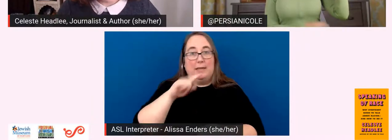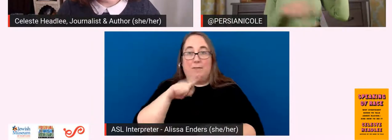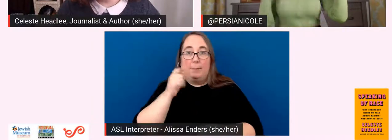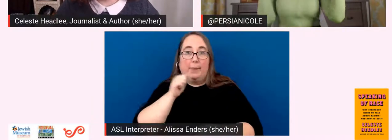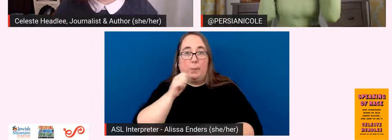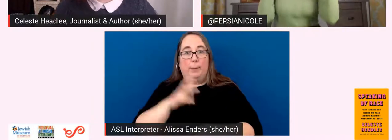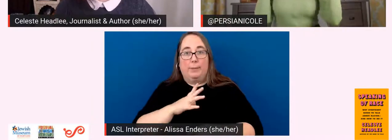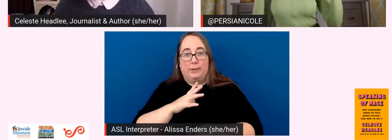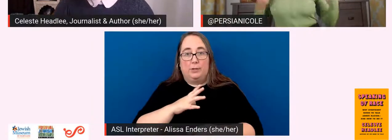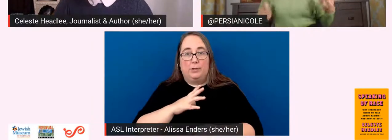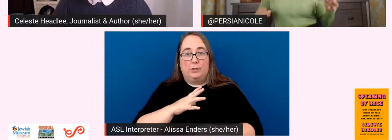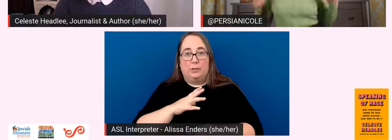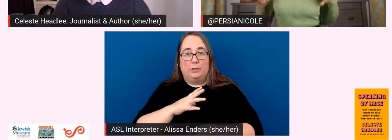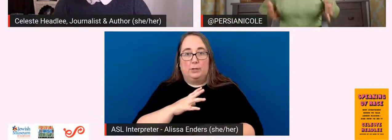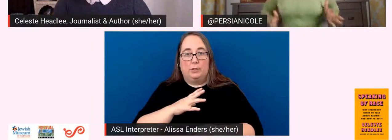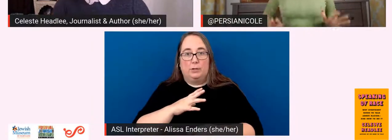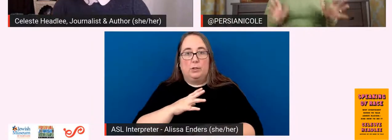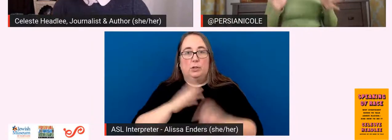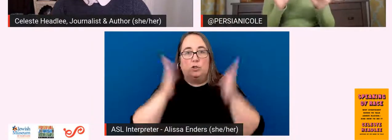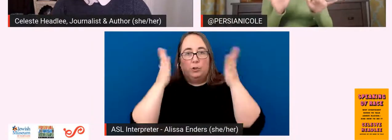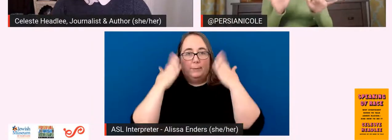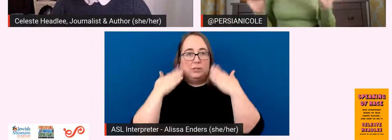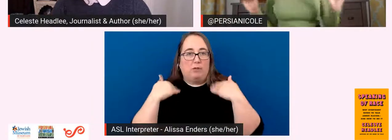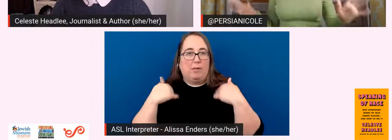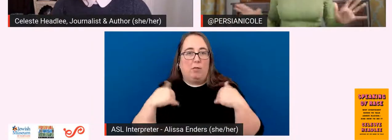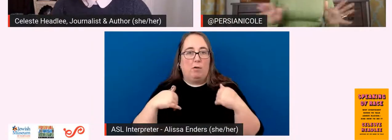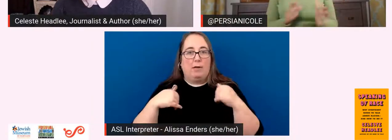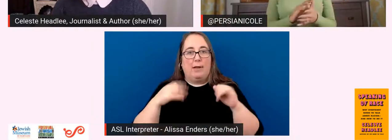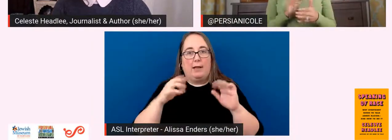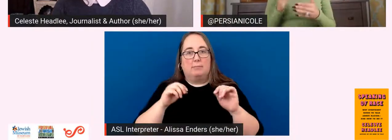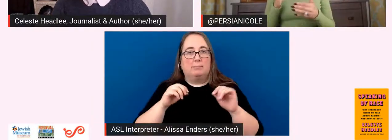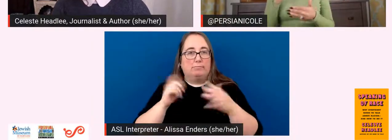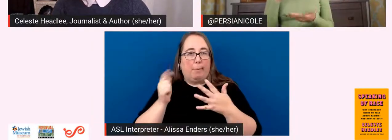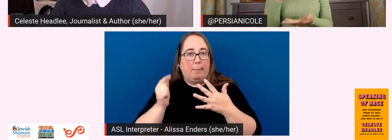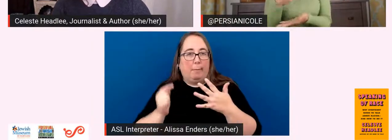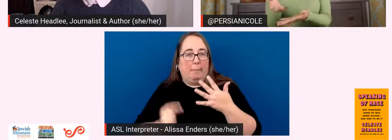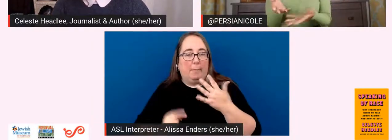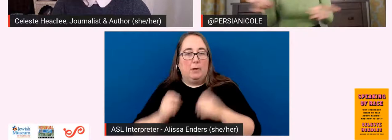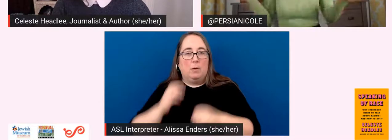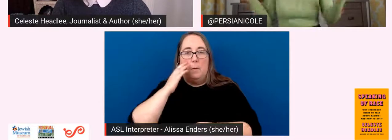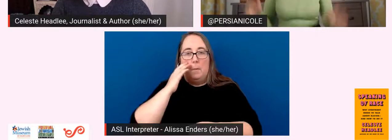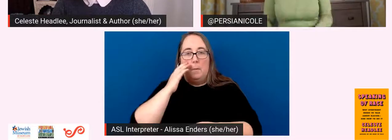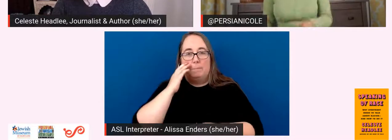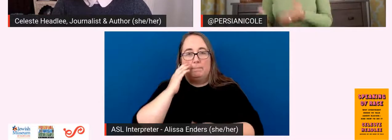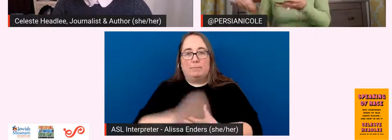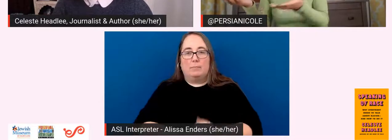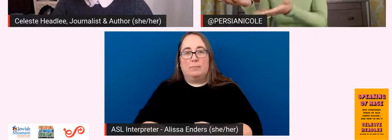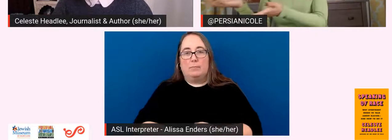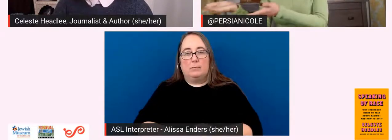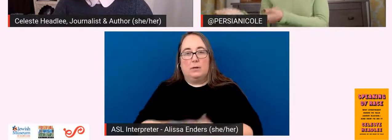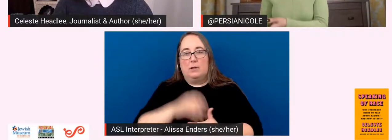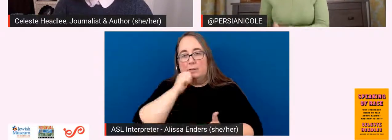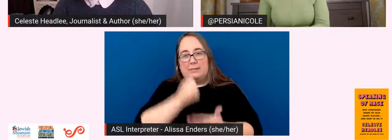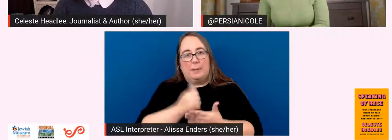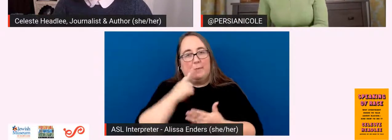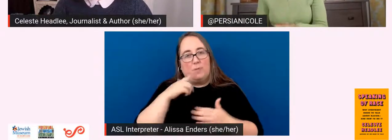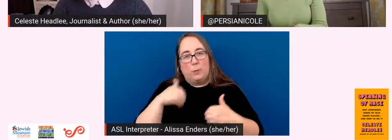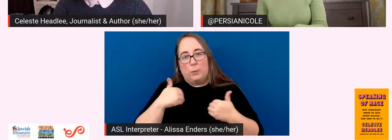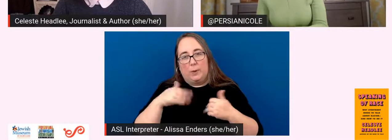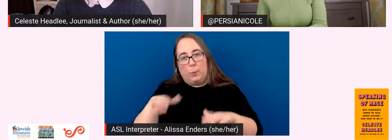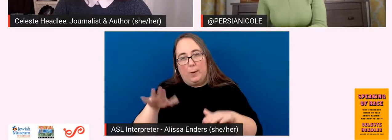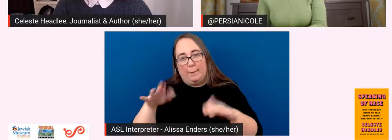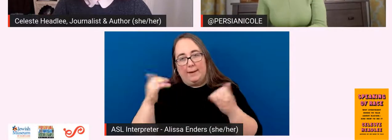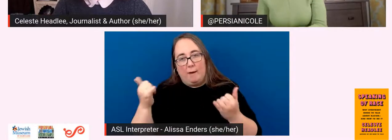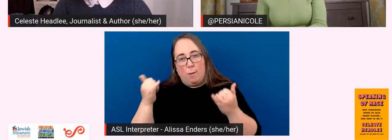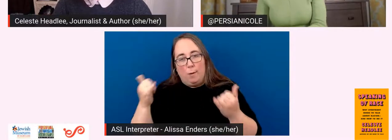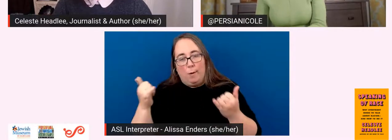woman, your hair should be straight and long and this and that. Like, you know, it doesn't help for our youth that's growing up now in this